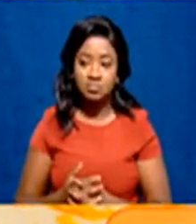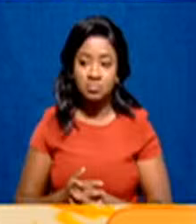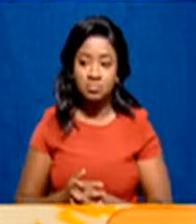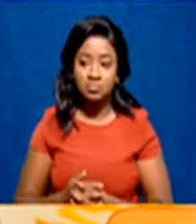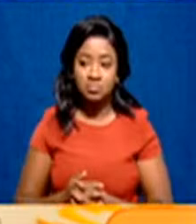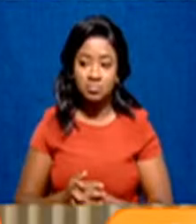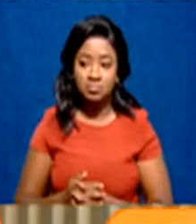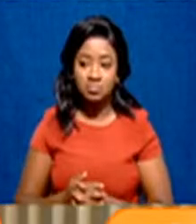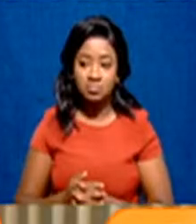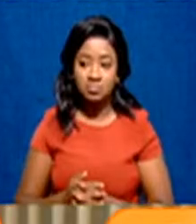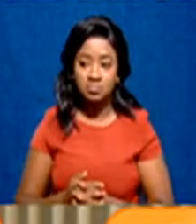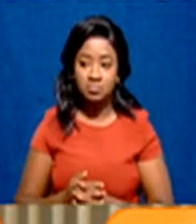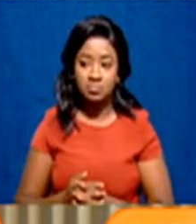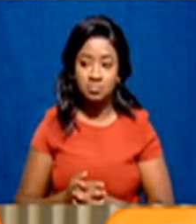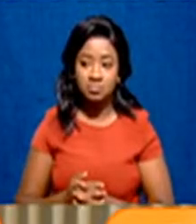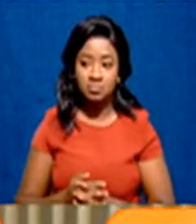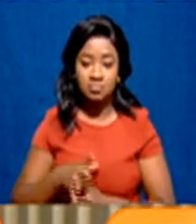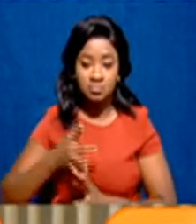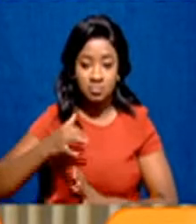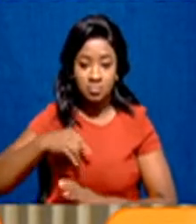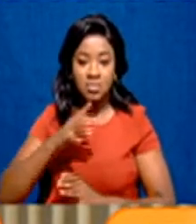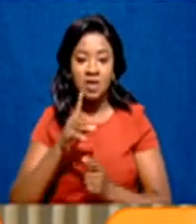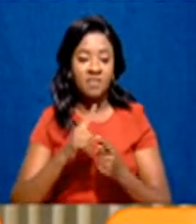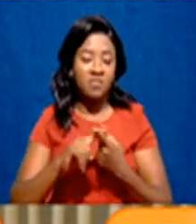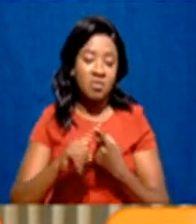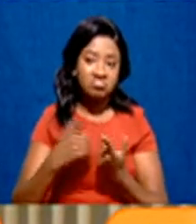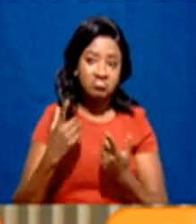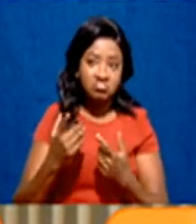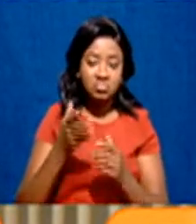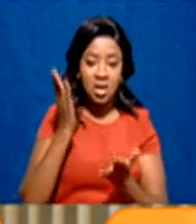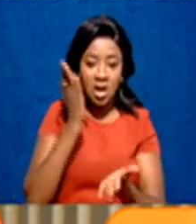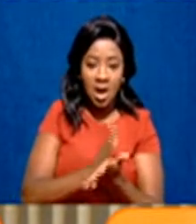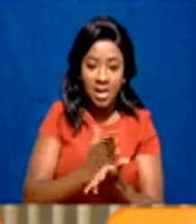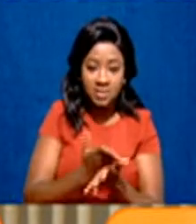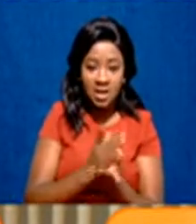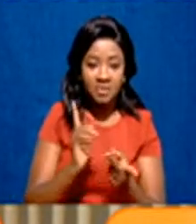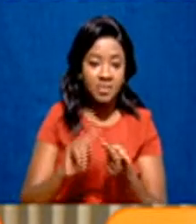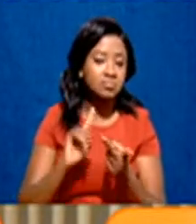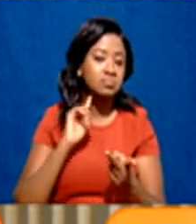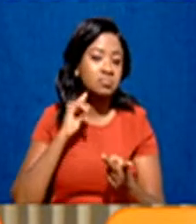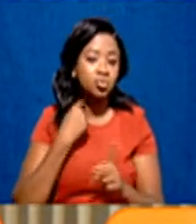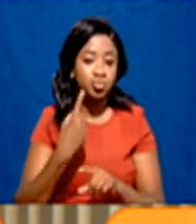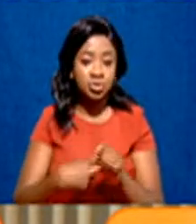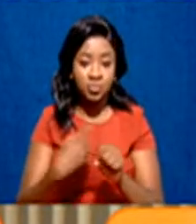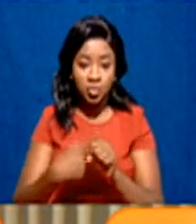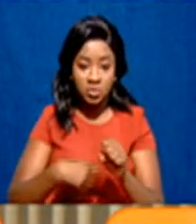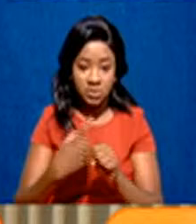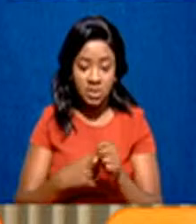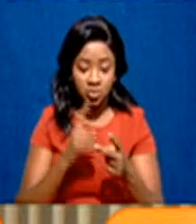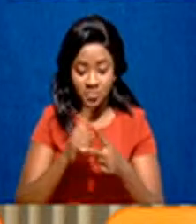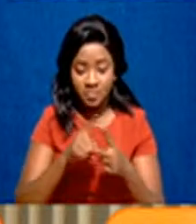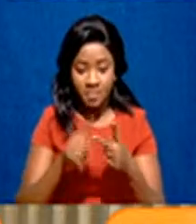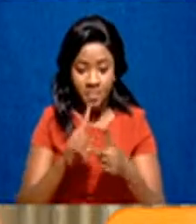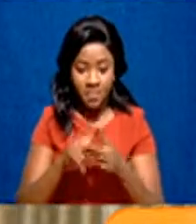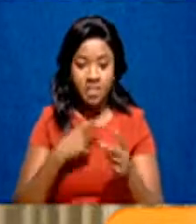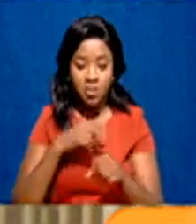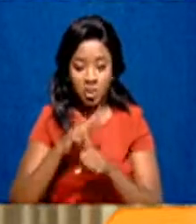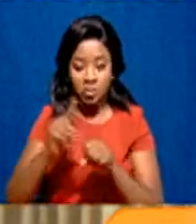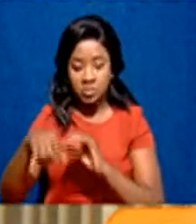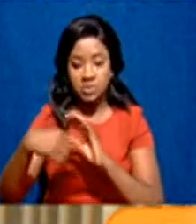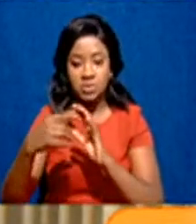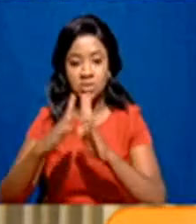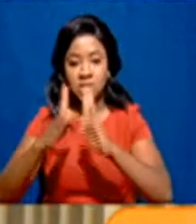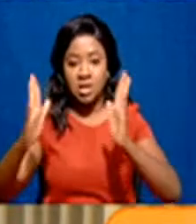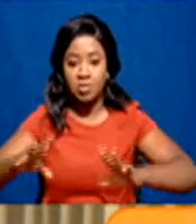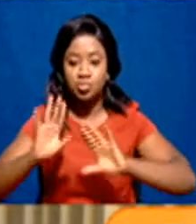raw materials. We do that for cassava, we do that for sweet potato, because those are the main ingredients that we use. So you can